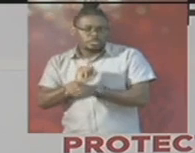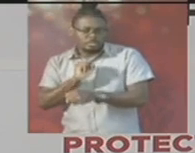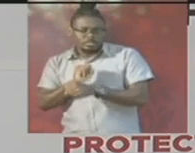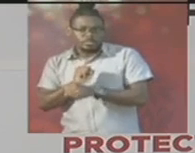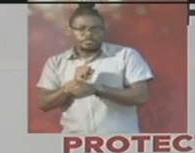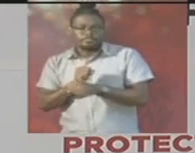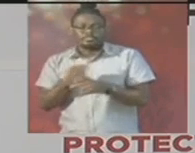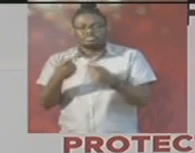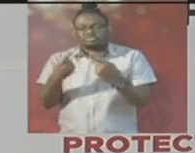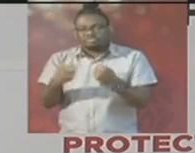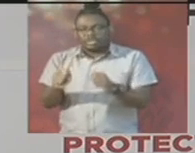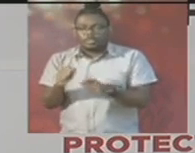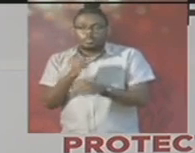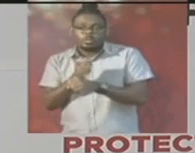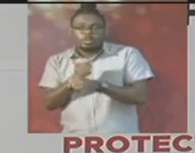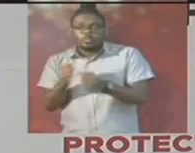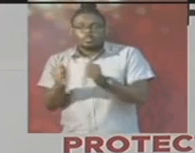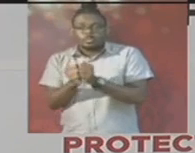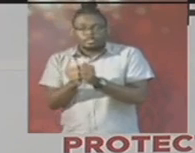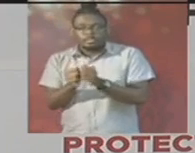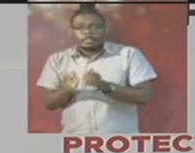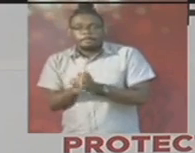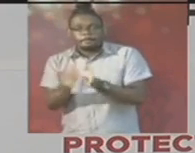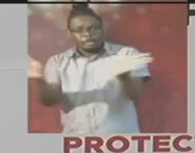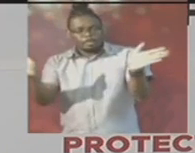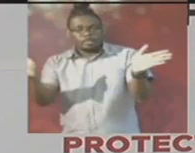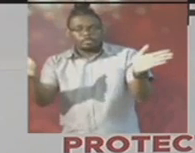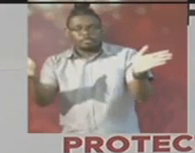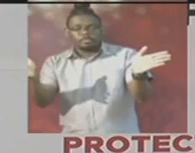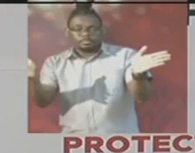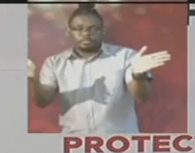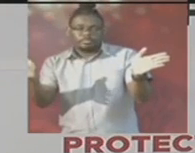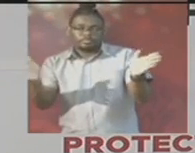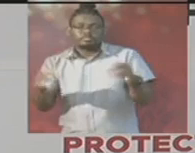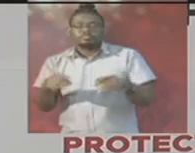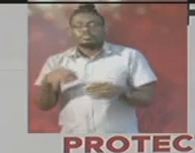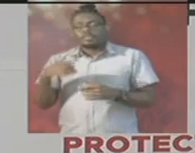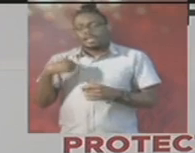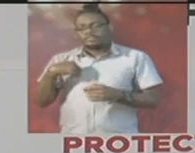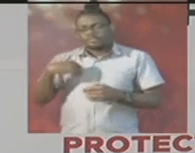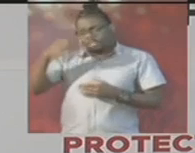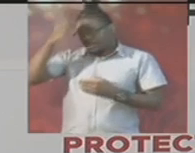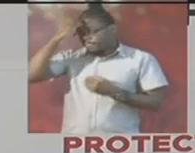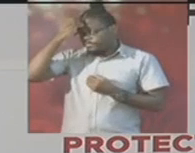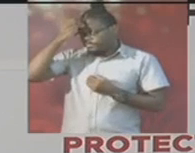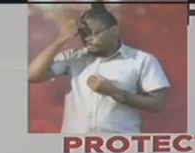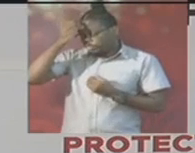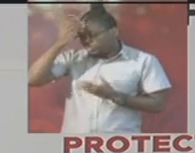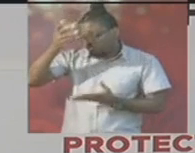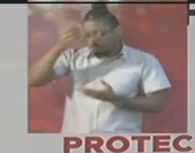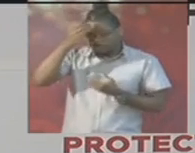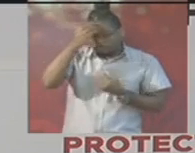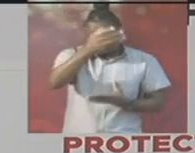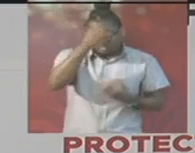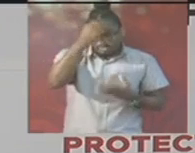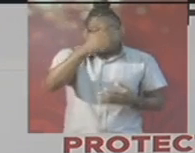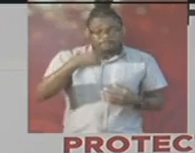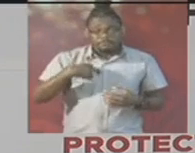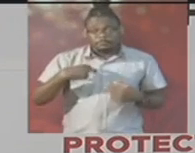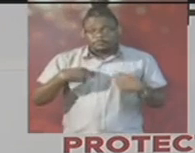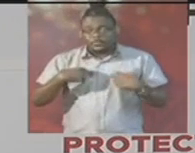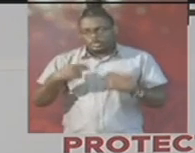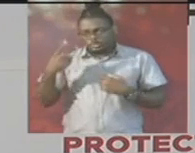response. Some of the data and information we look at, and it is so sad to see